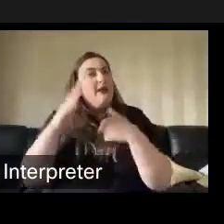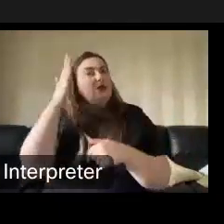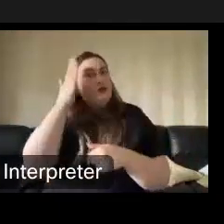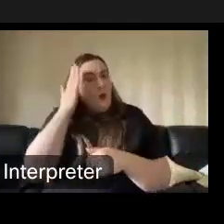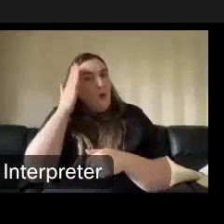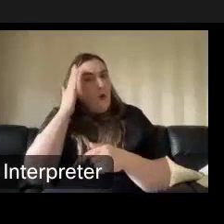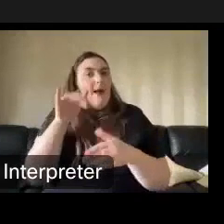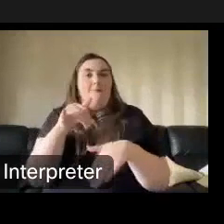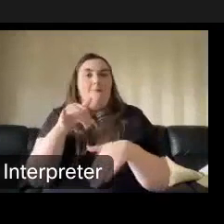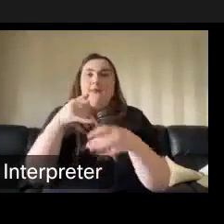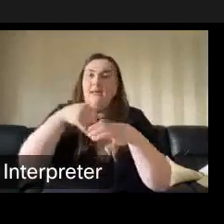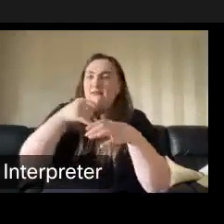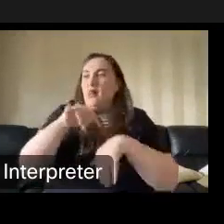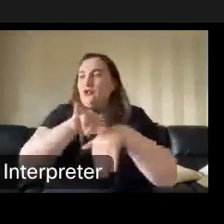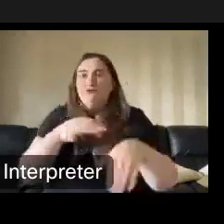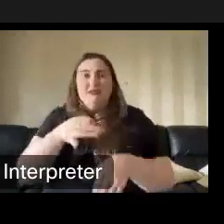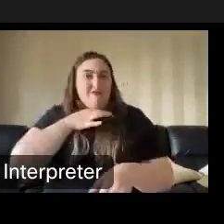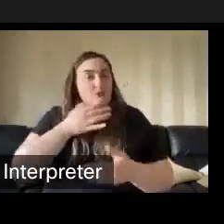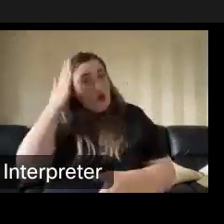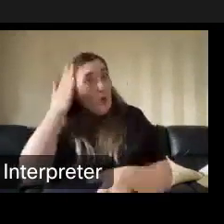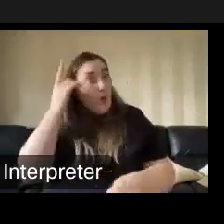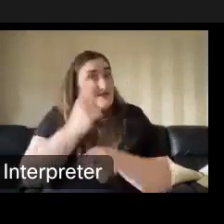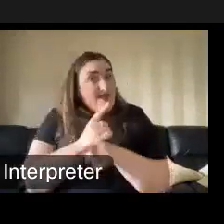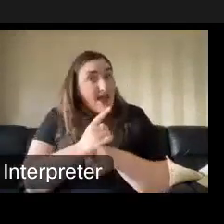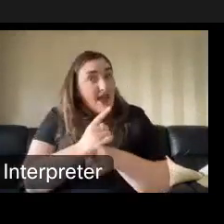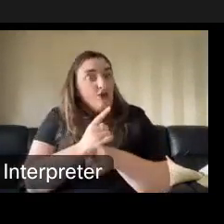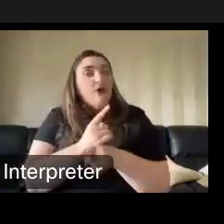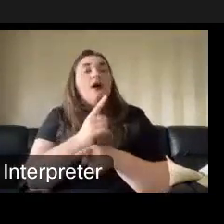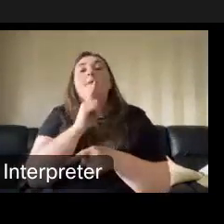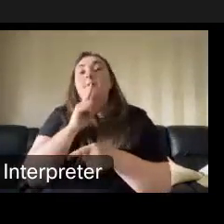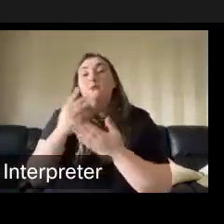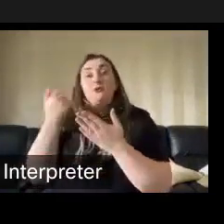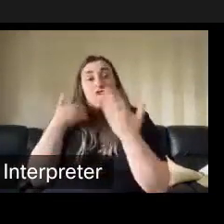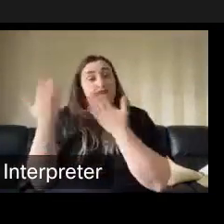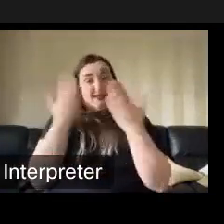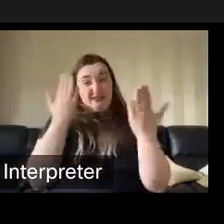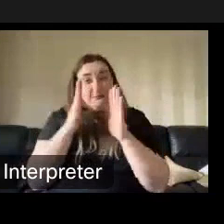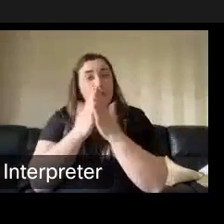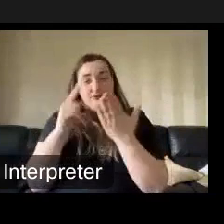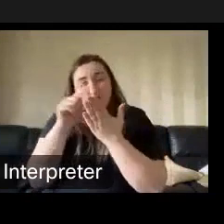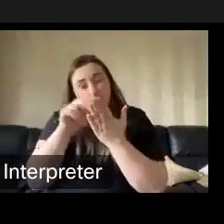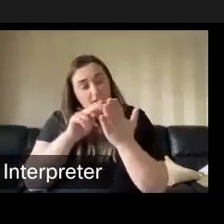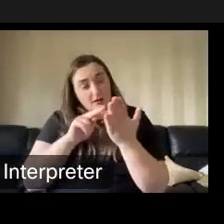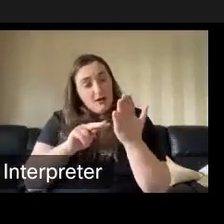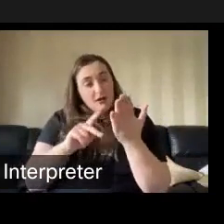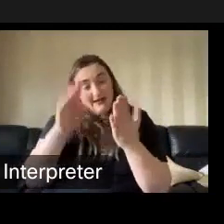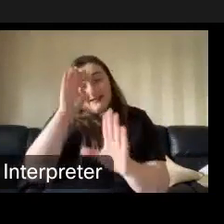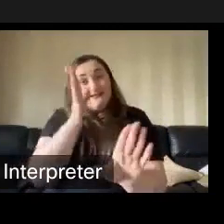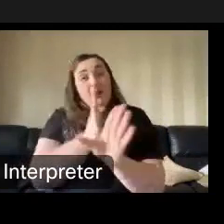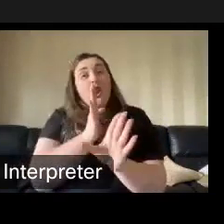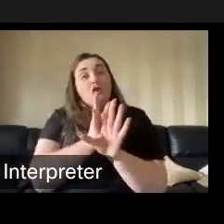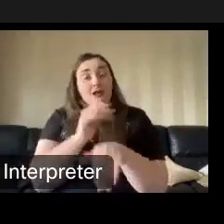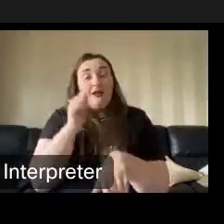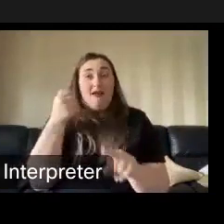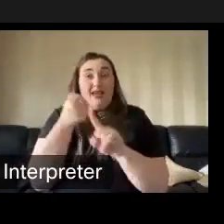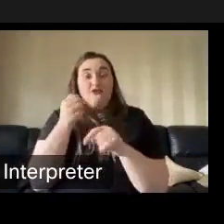and surgical care. When you go to the literature, it does actually seem that the psychological impact of an